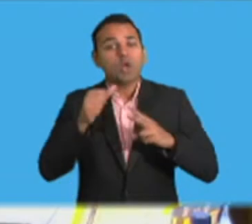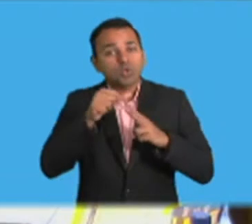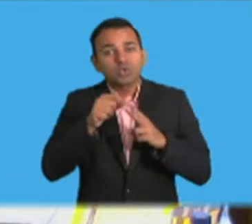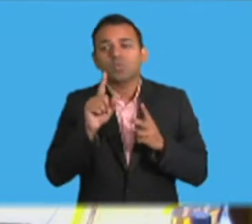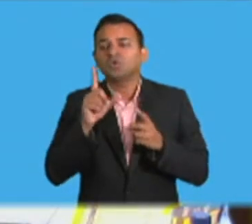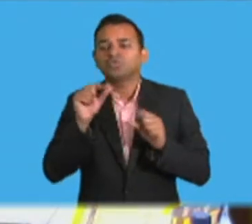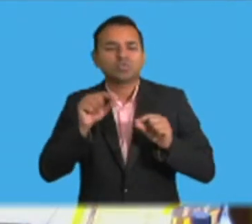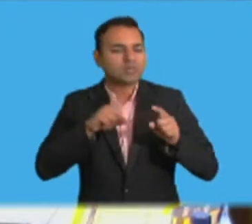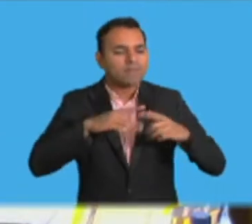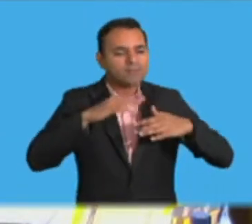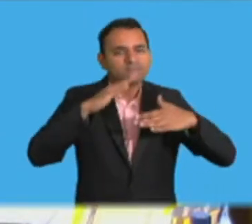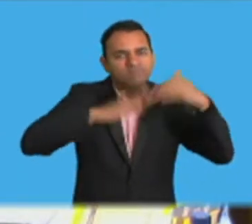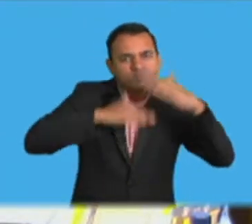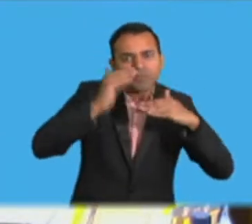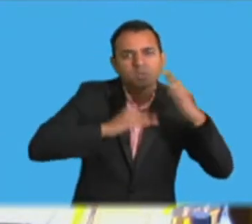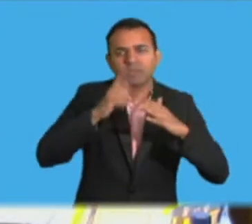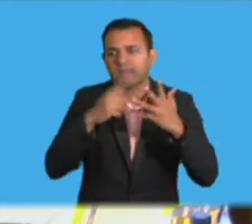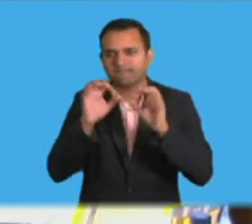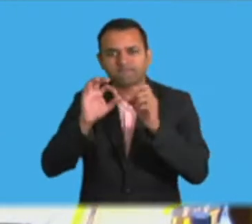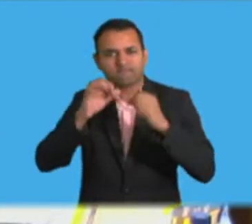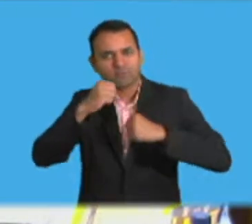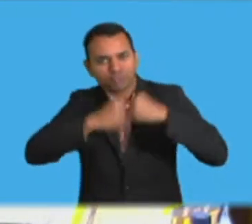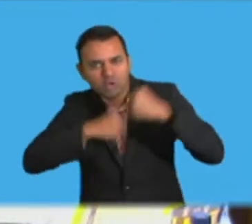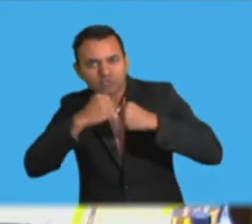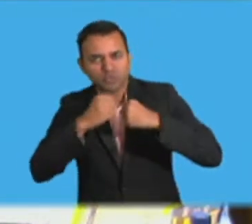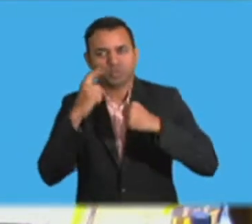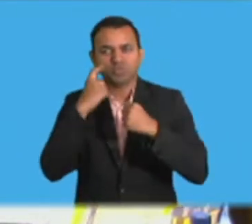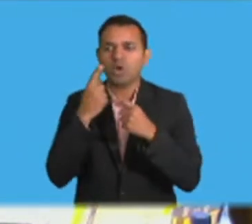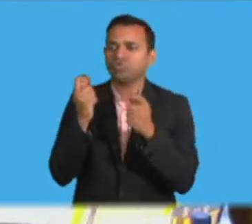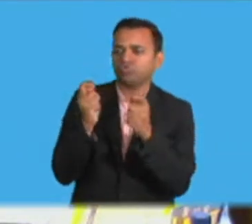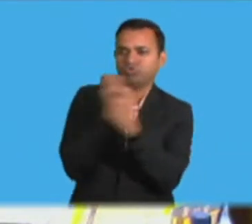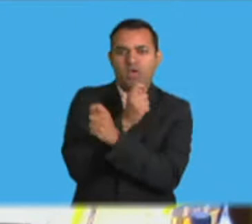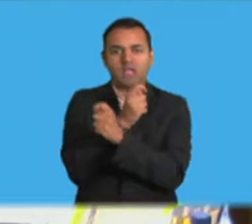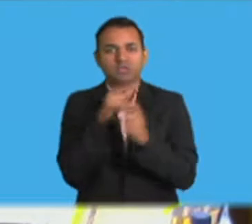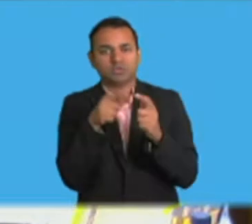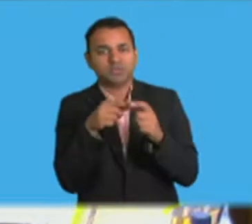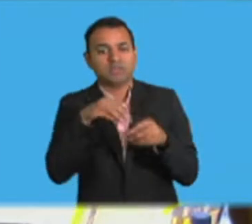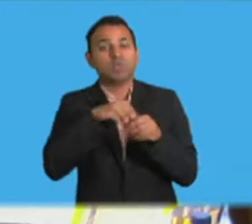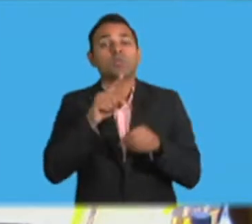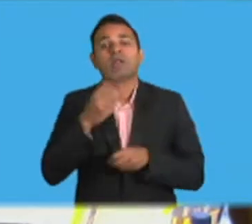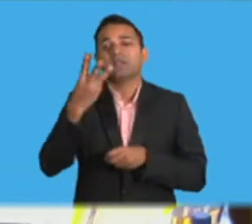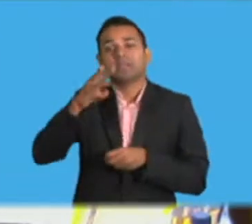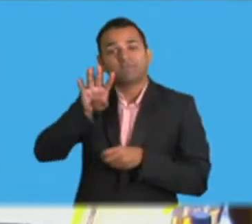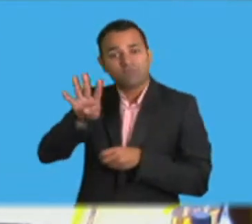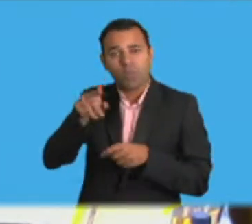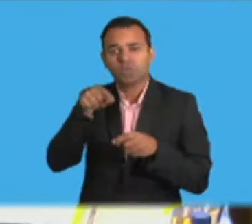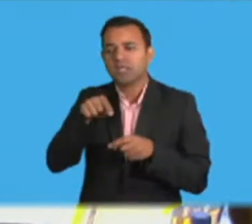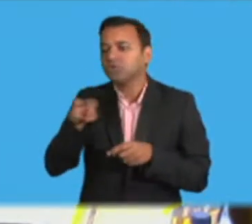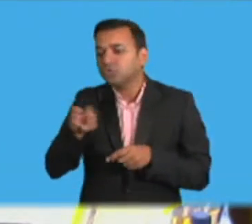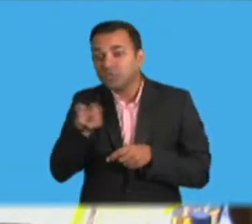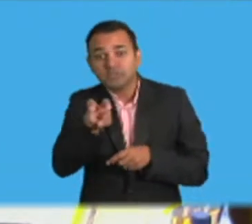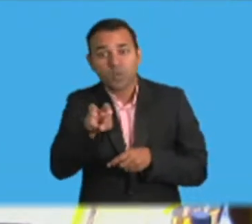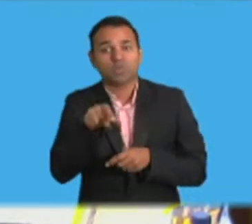Madam Speaker, this reform includes the demarcation of 34 identified transport zones developed with